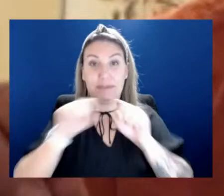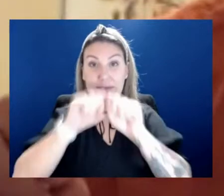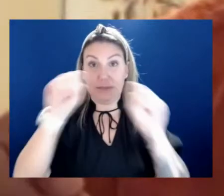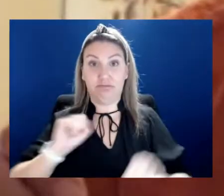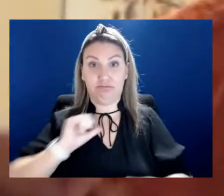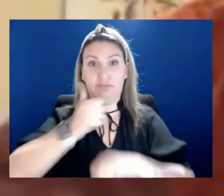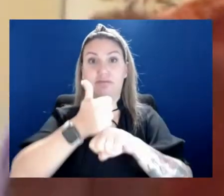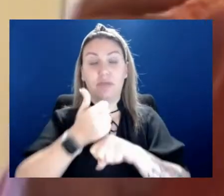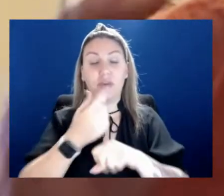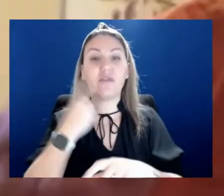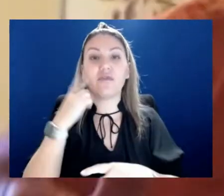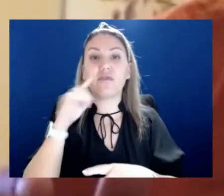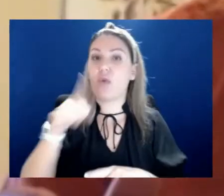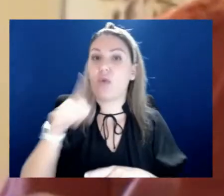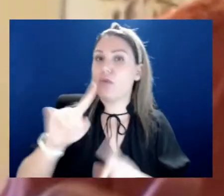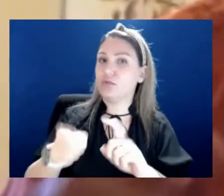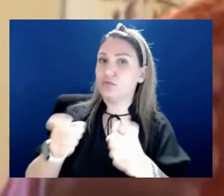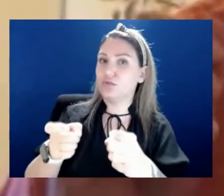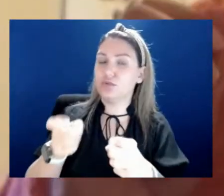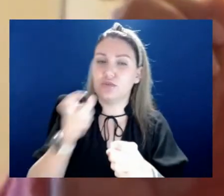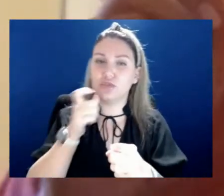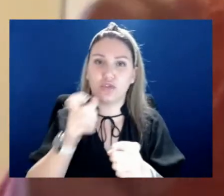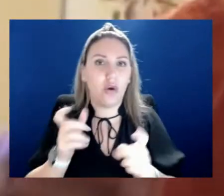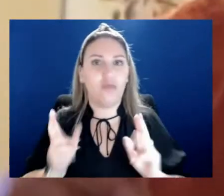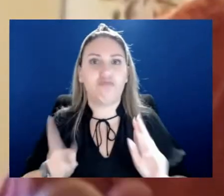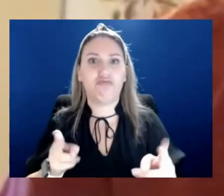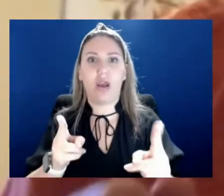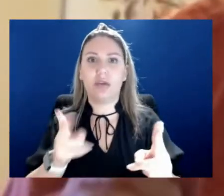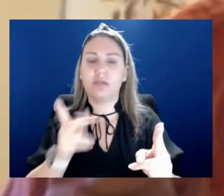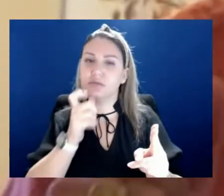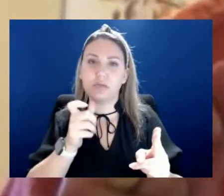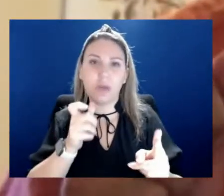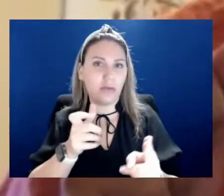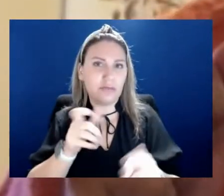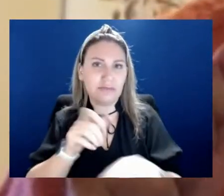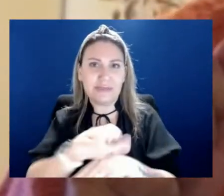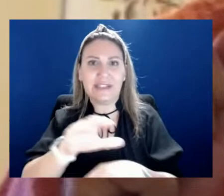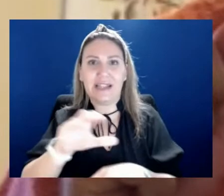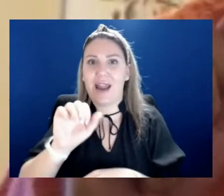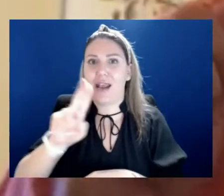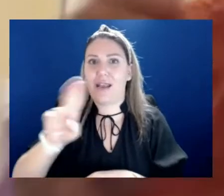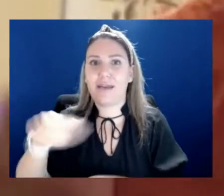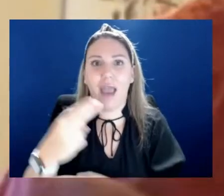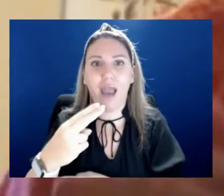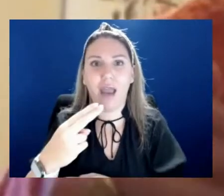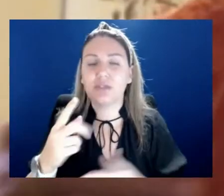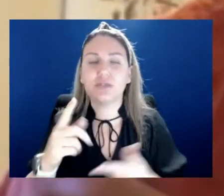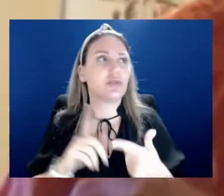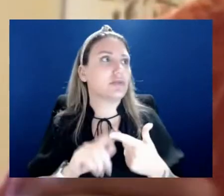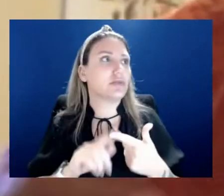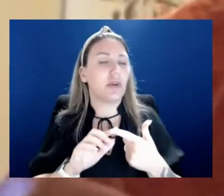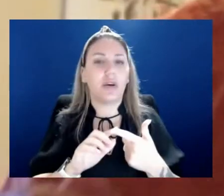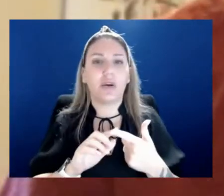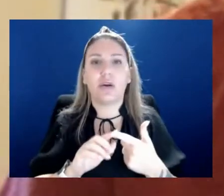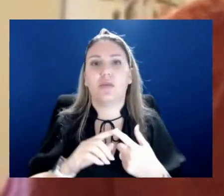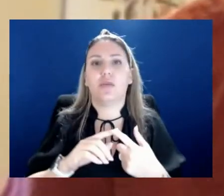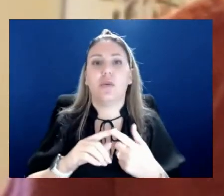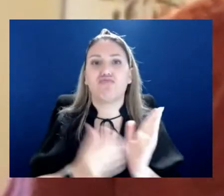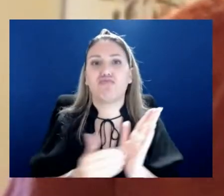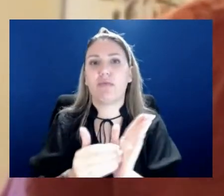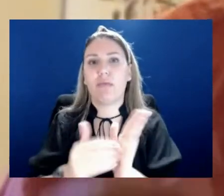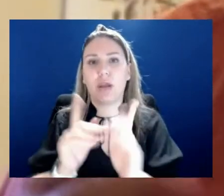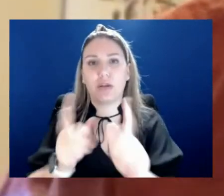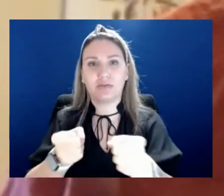those donations. You don't want to rush. You don't want to send cash. You don't want to maybe set up repeated donations until you're sure where this is